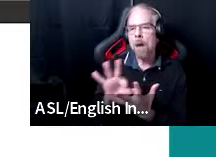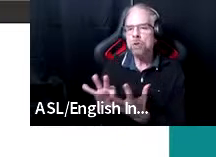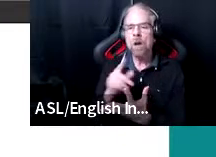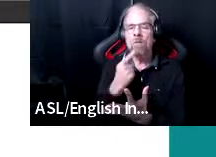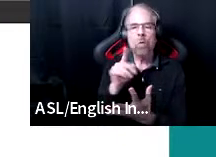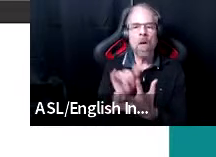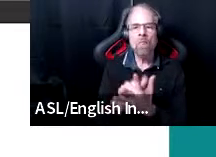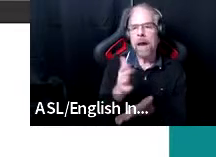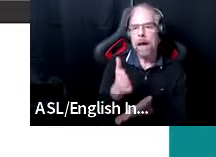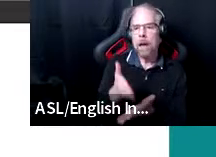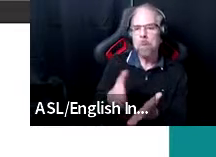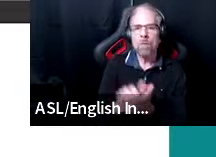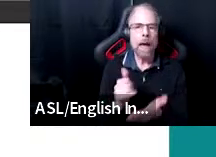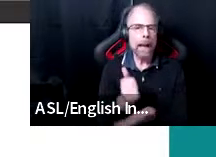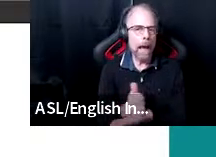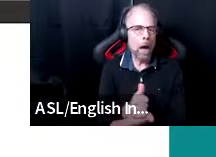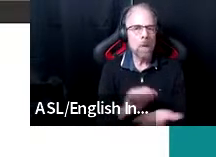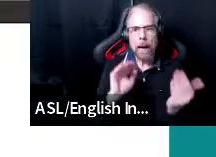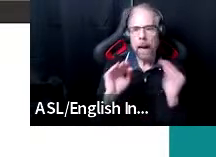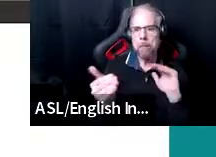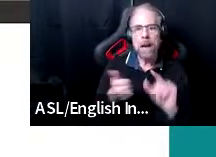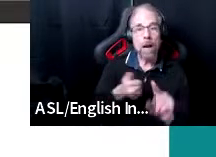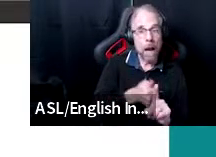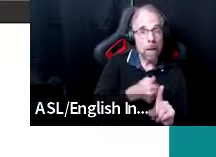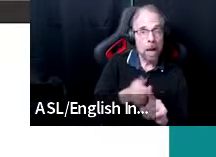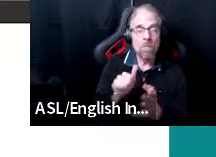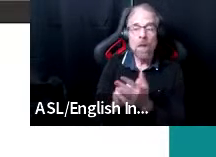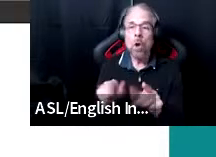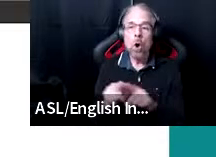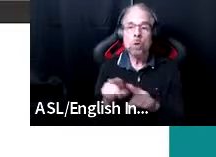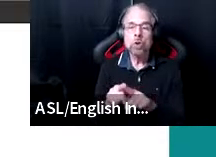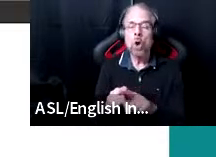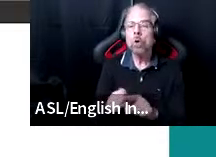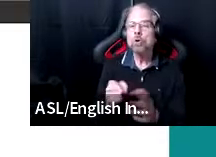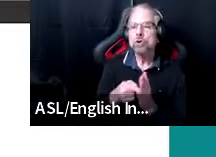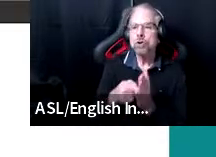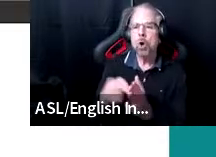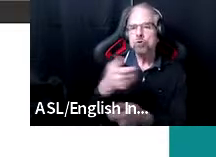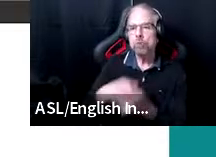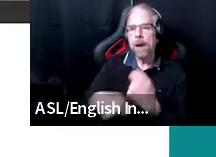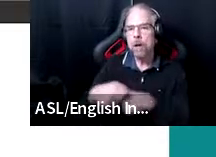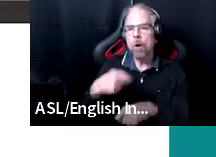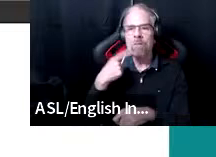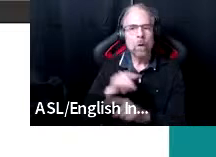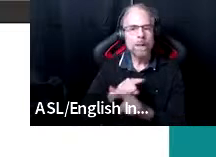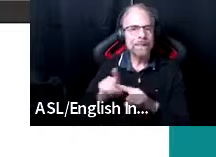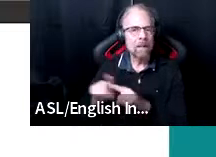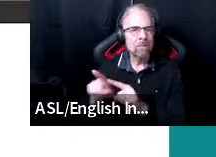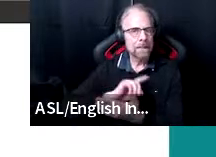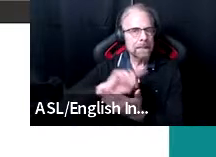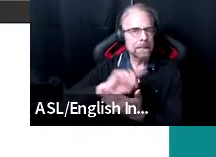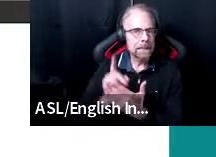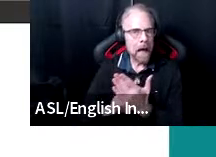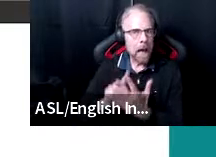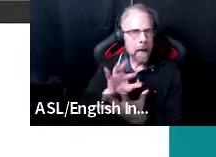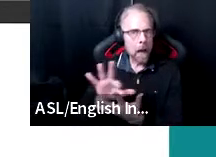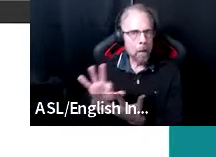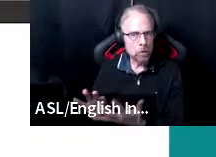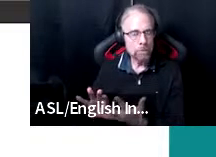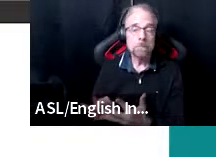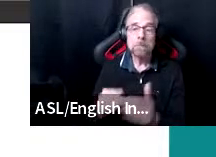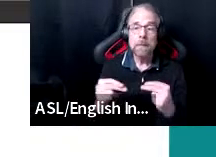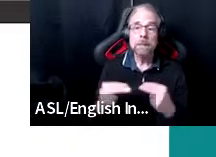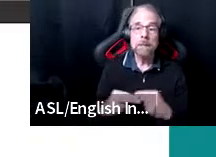that helps us compare impacts, but then also shows trade-offs for those different design options. Next